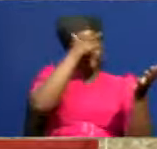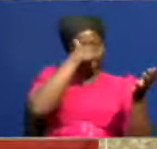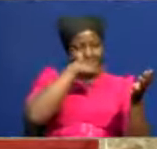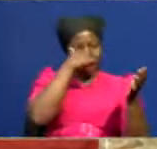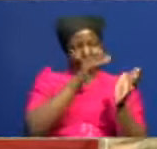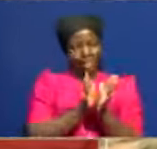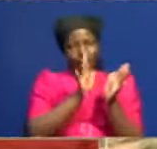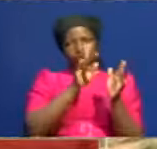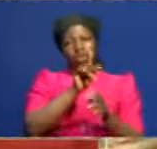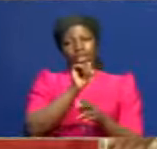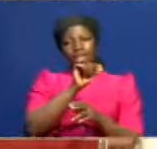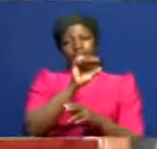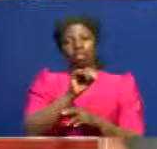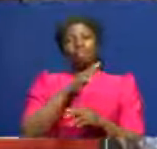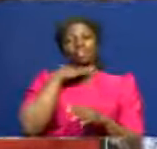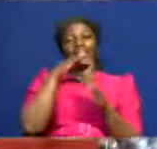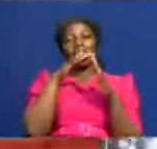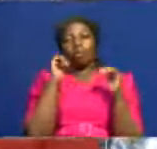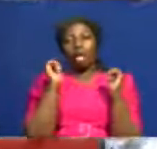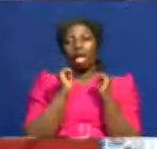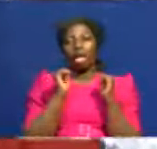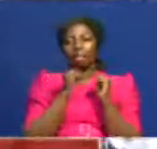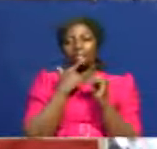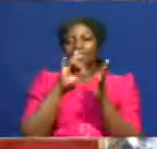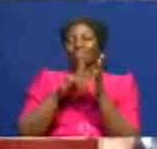has been doing little to protect them.